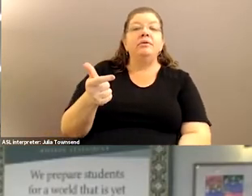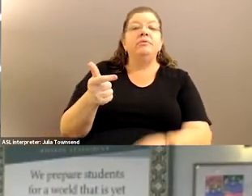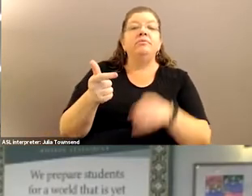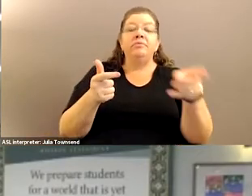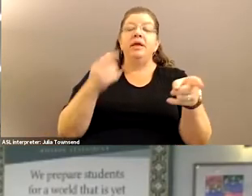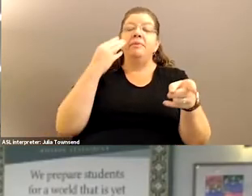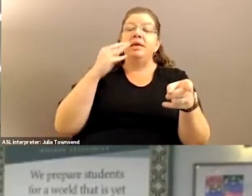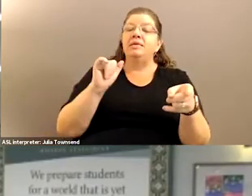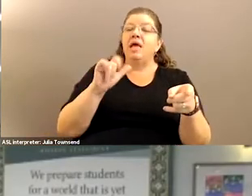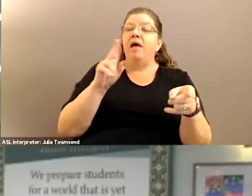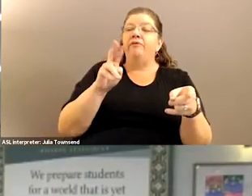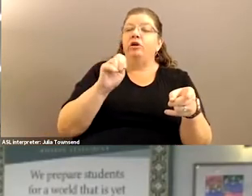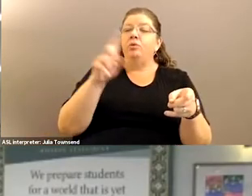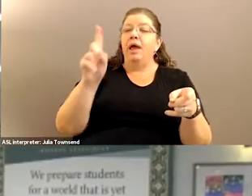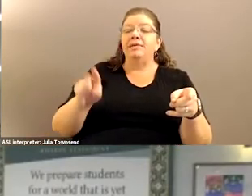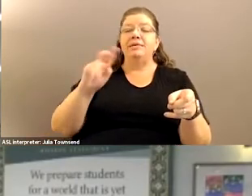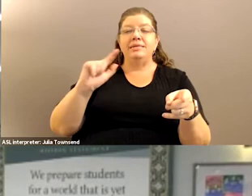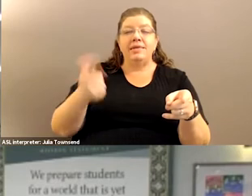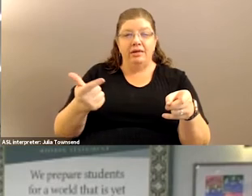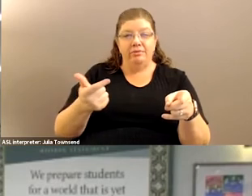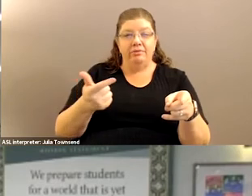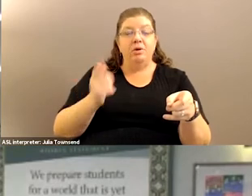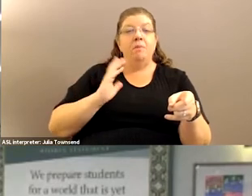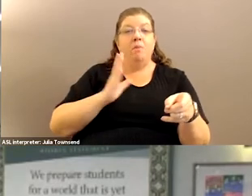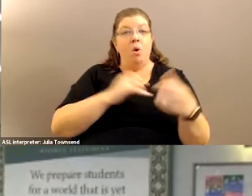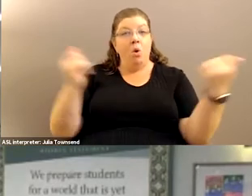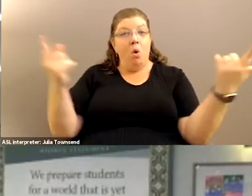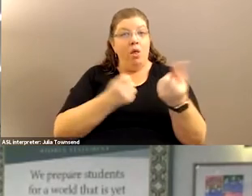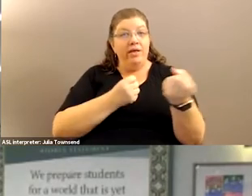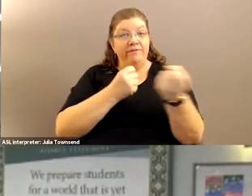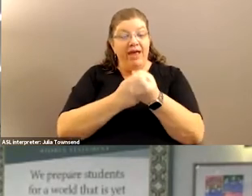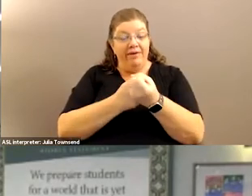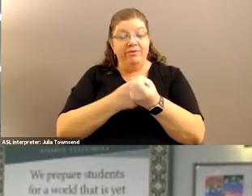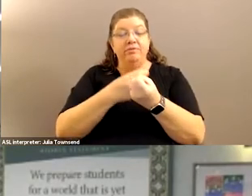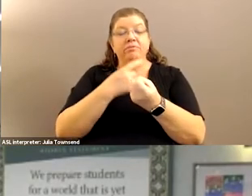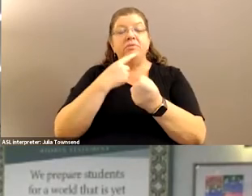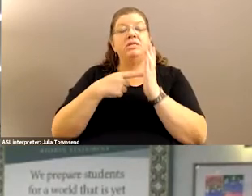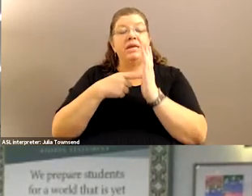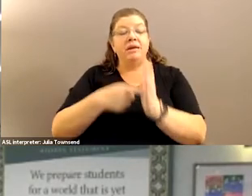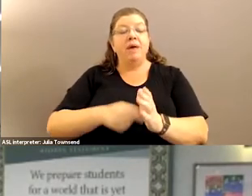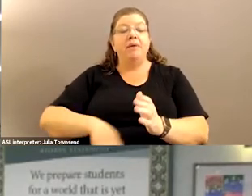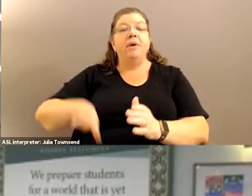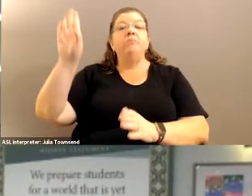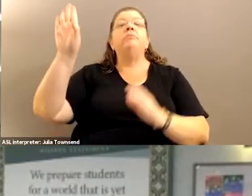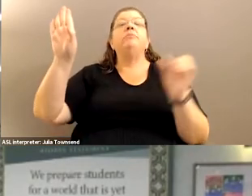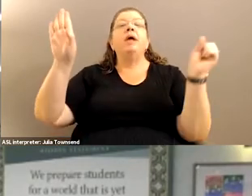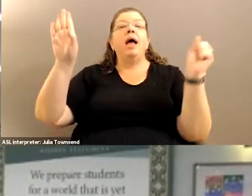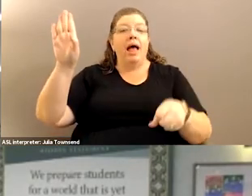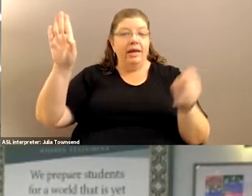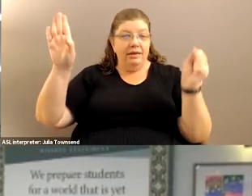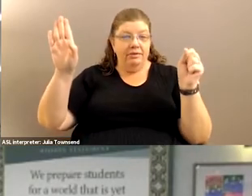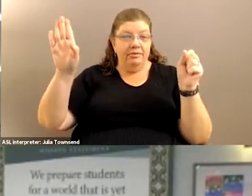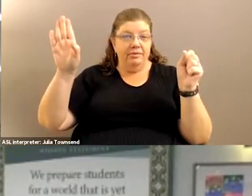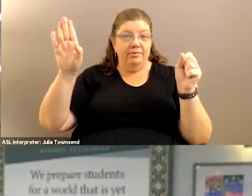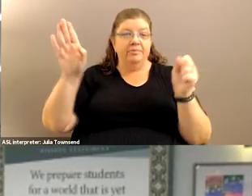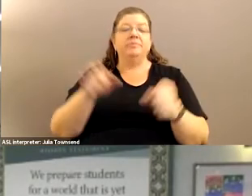great miss alvarez board members all in favor please signify by raising your hand and saying aye